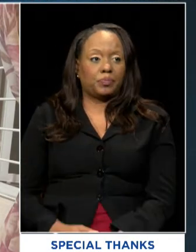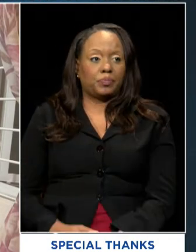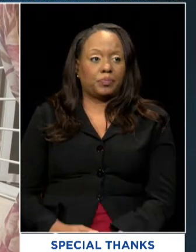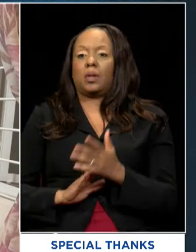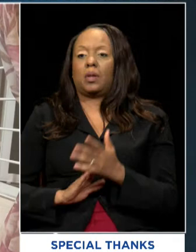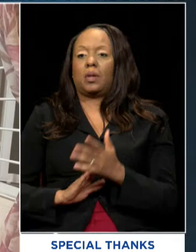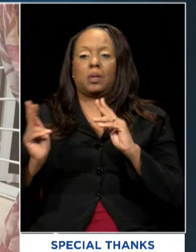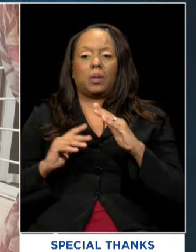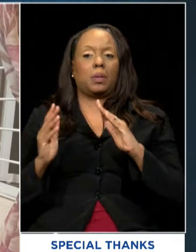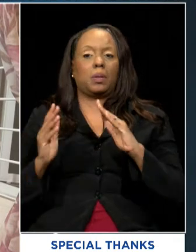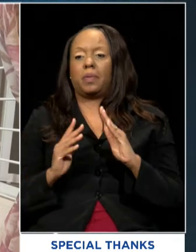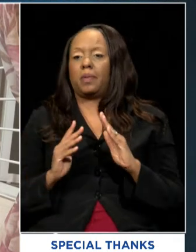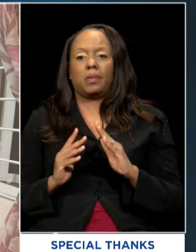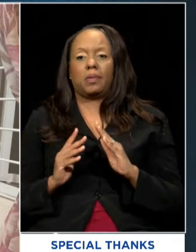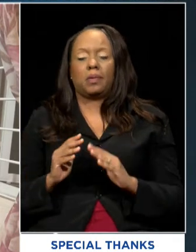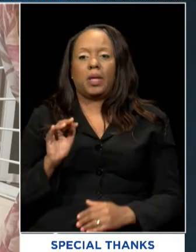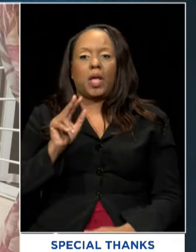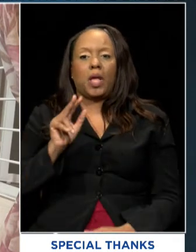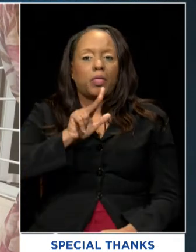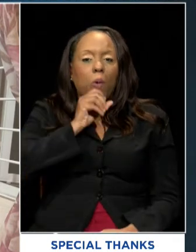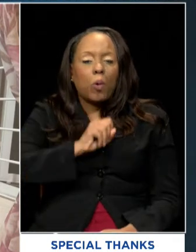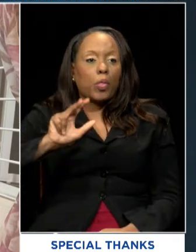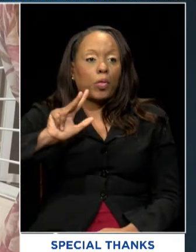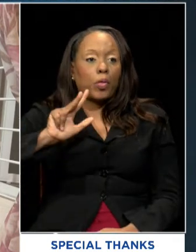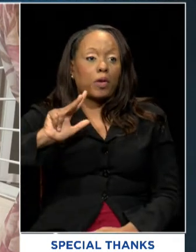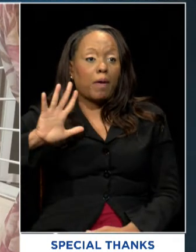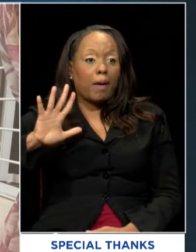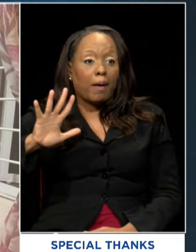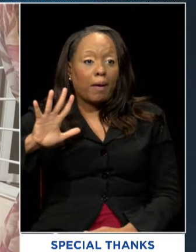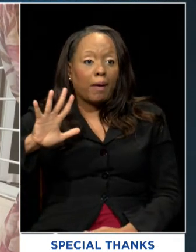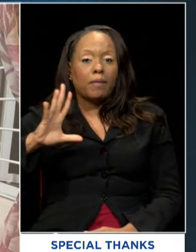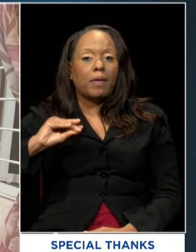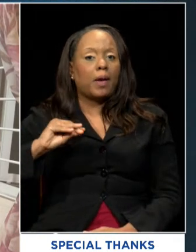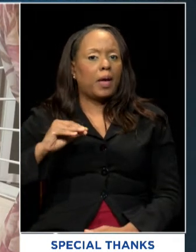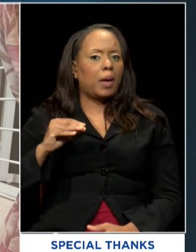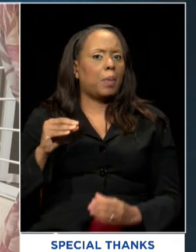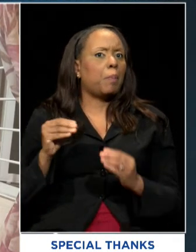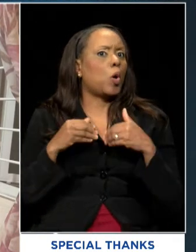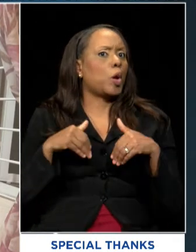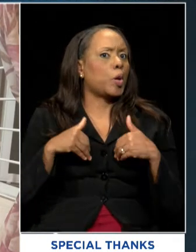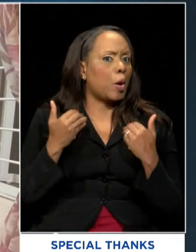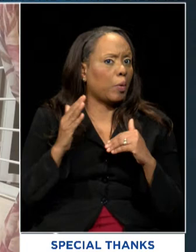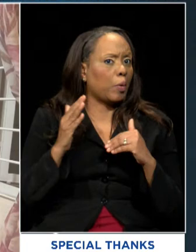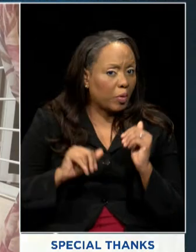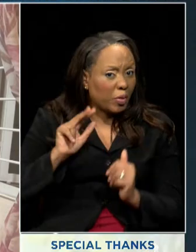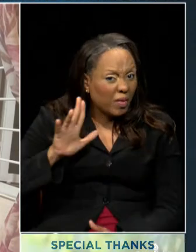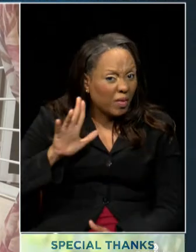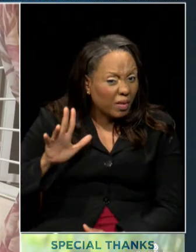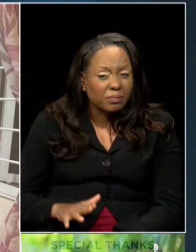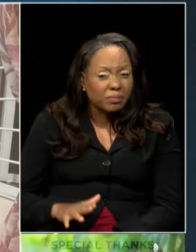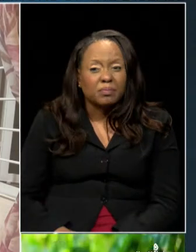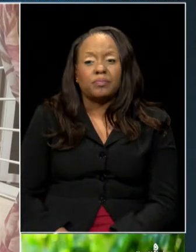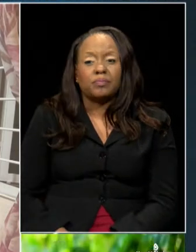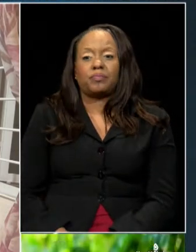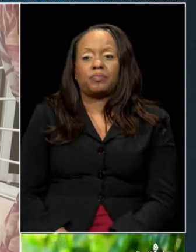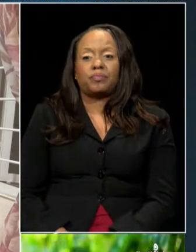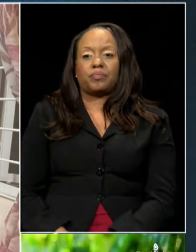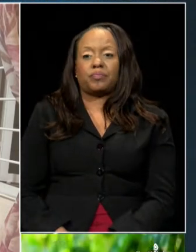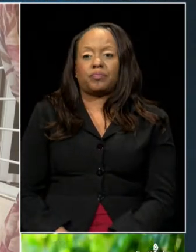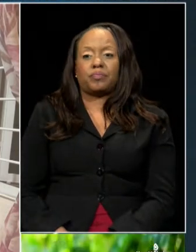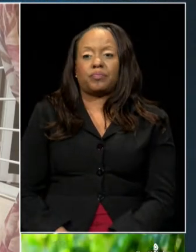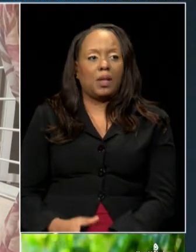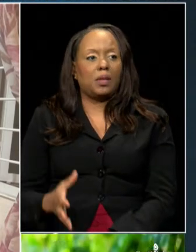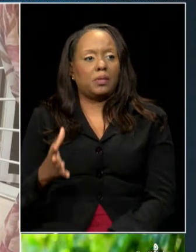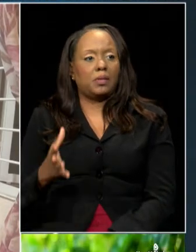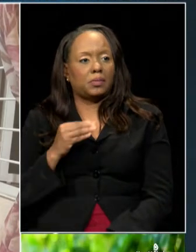35 present with strokes, and some of them not having severe predisposing